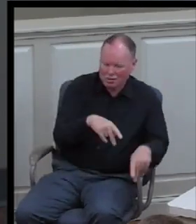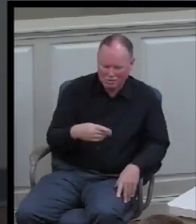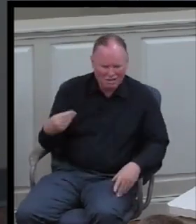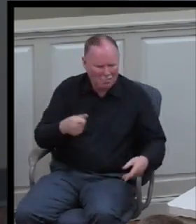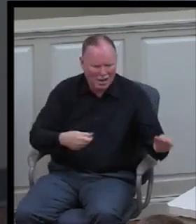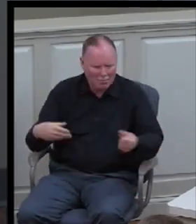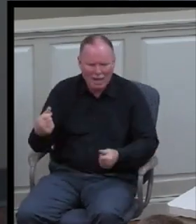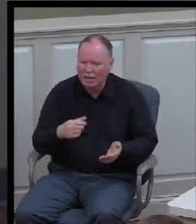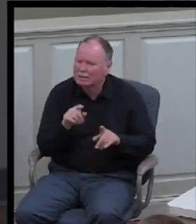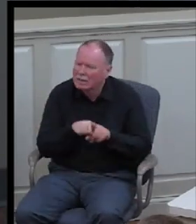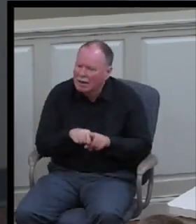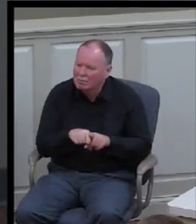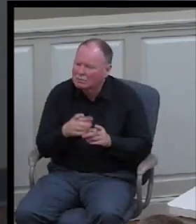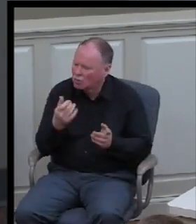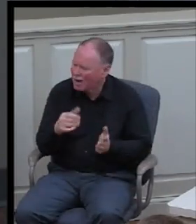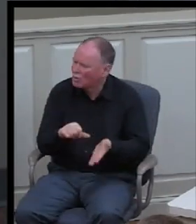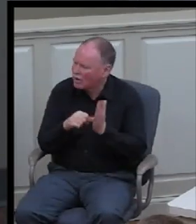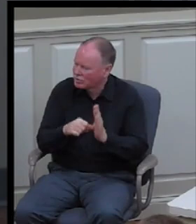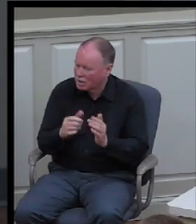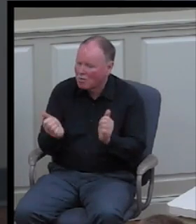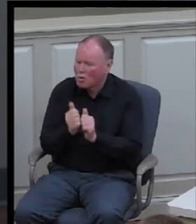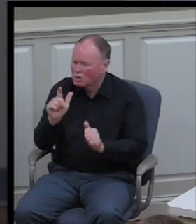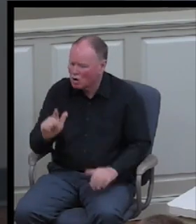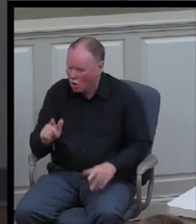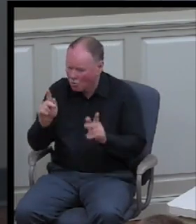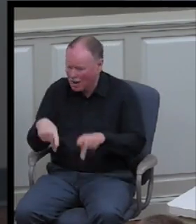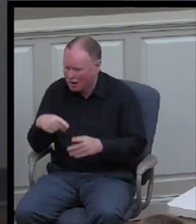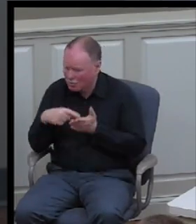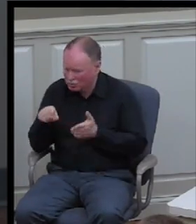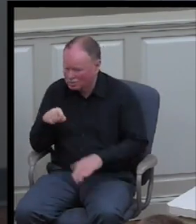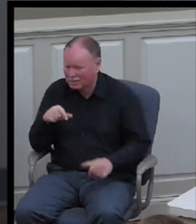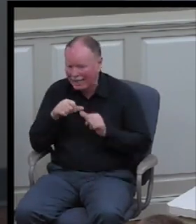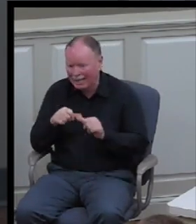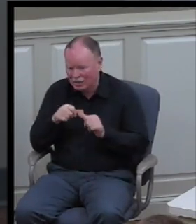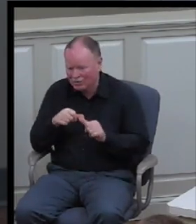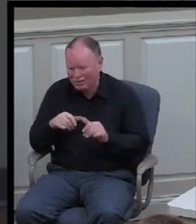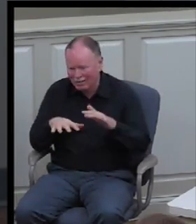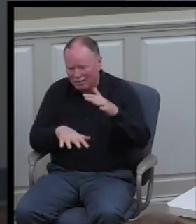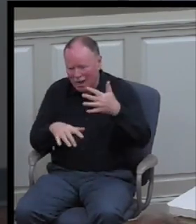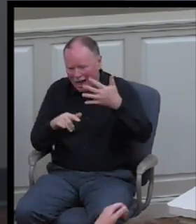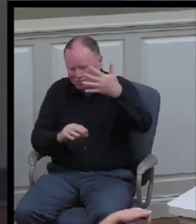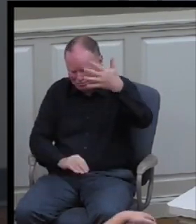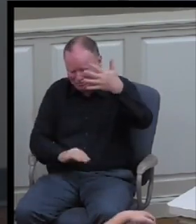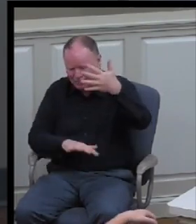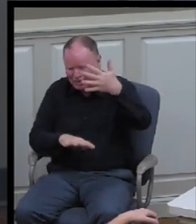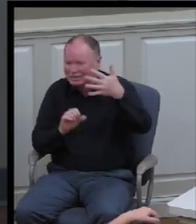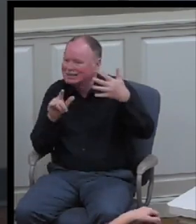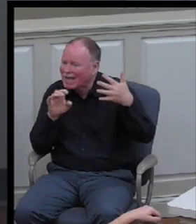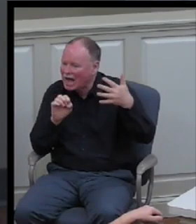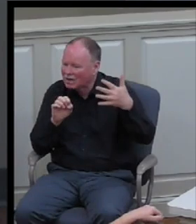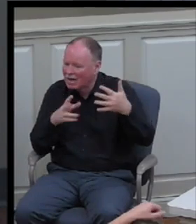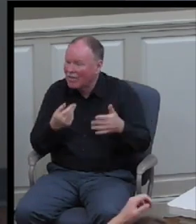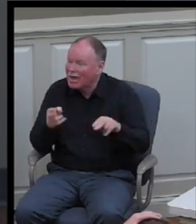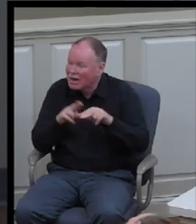same. So I just wanted to point out that your lowest paid person continues to be at the bottom of the scale, and that increase